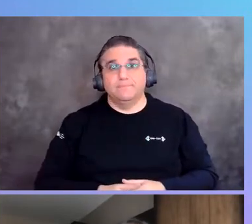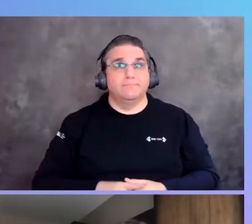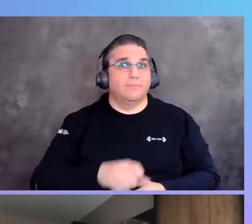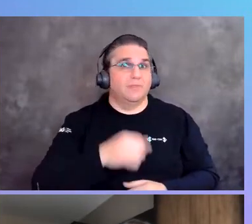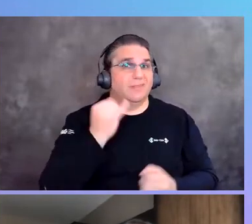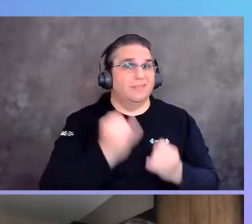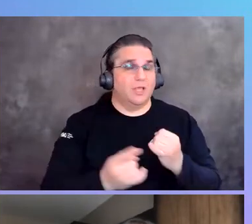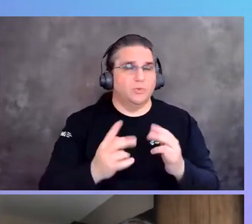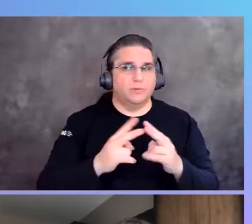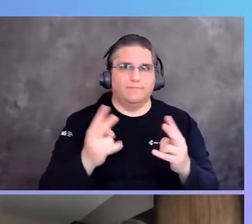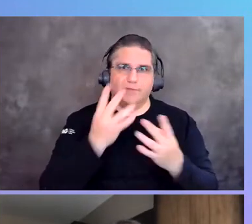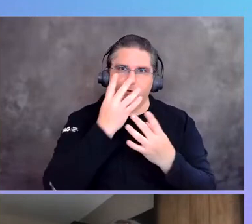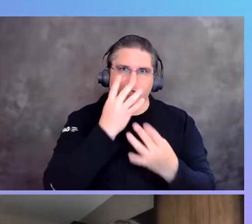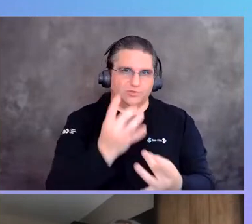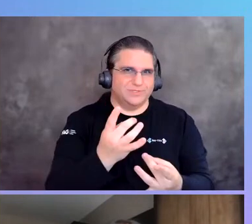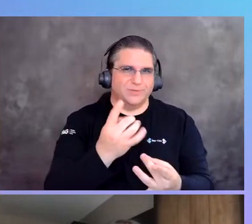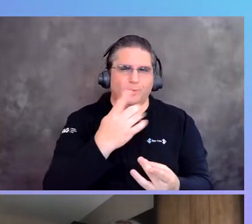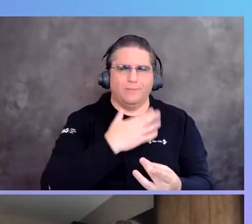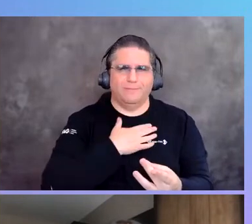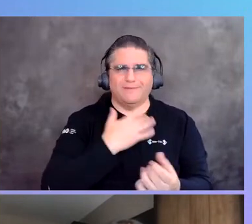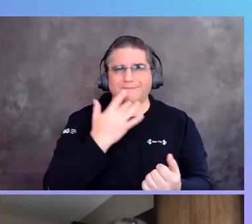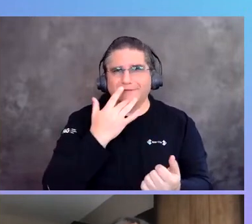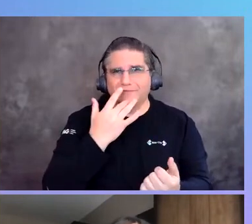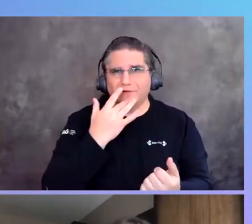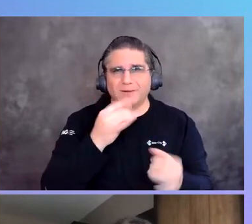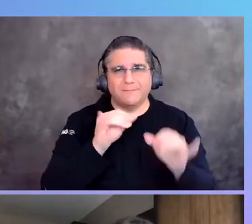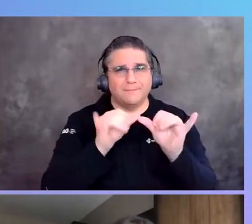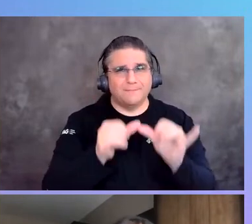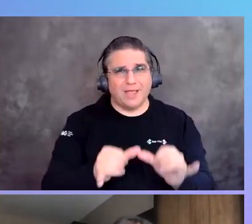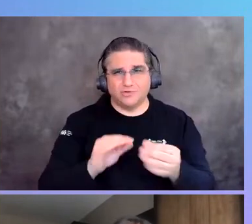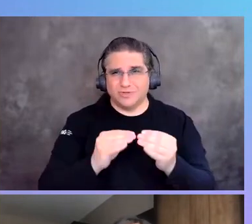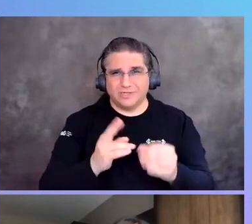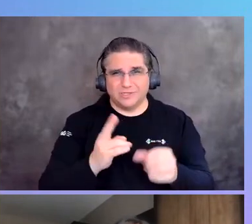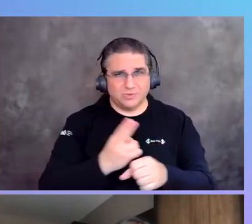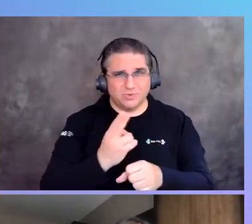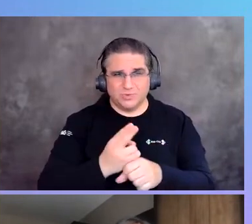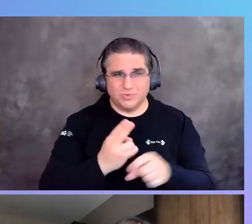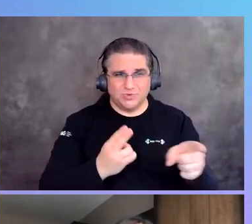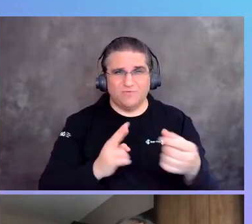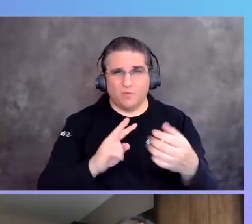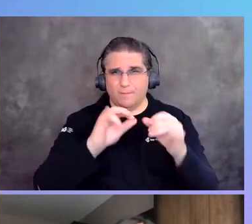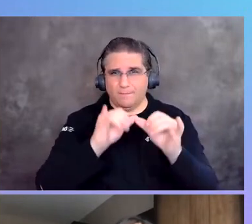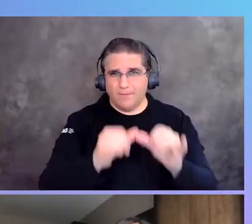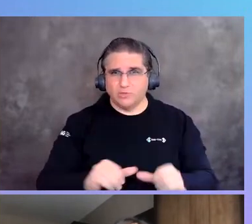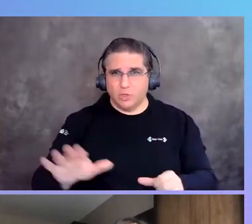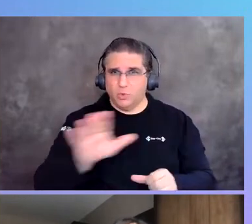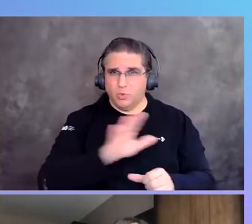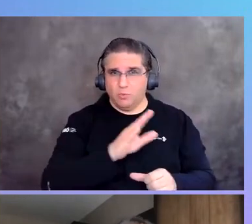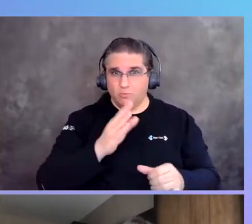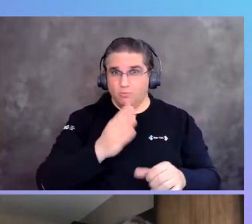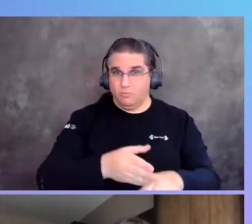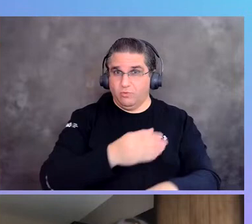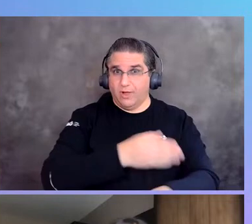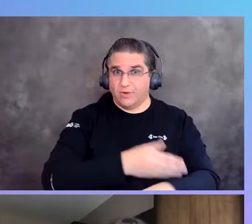probably one of my favorite metrics to use in order to measure progress, is the accessibility